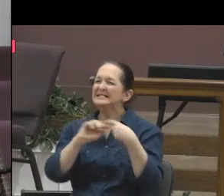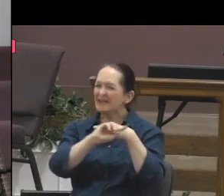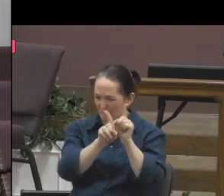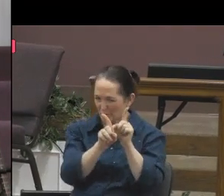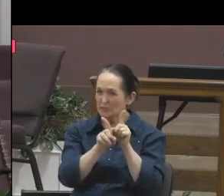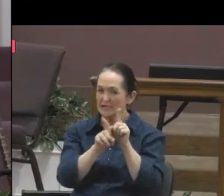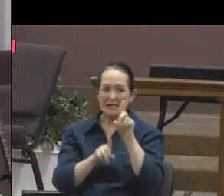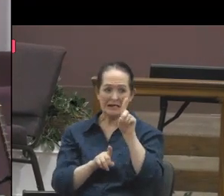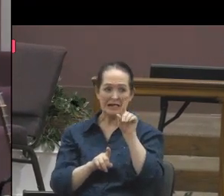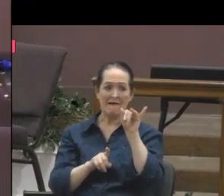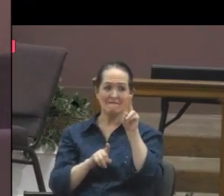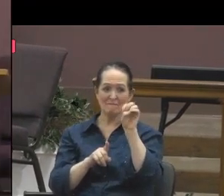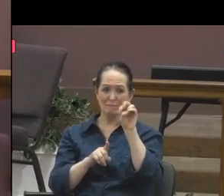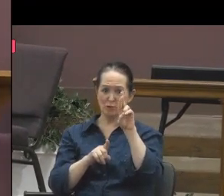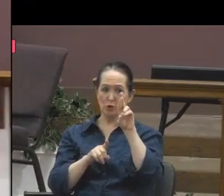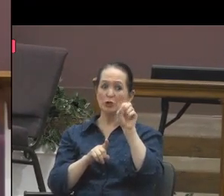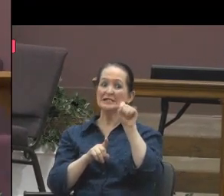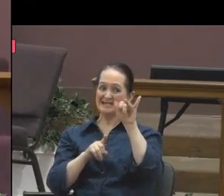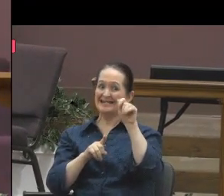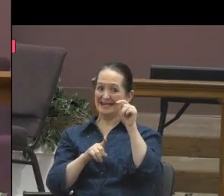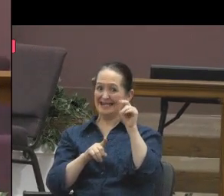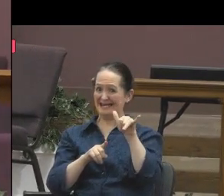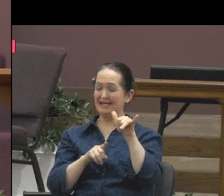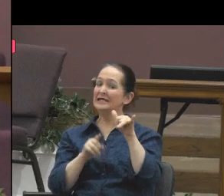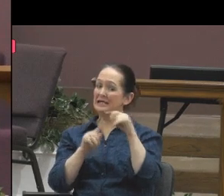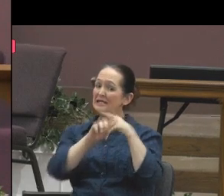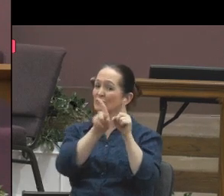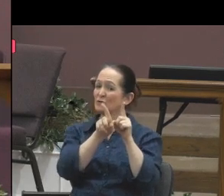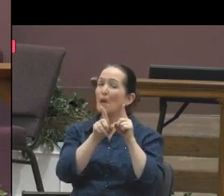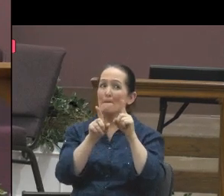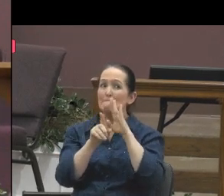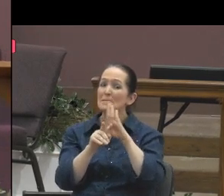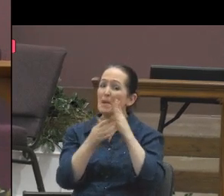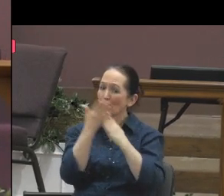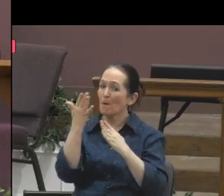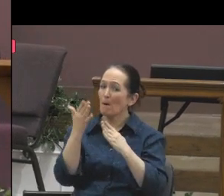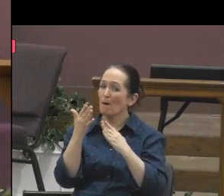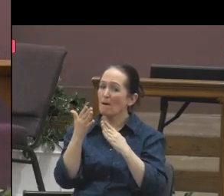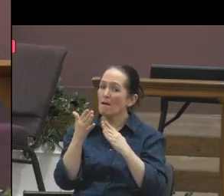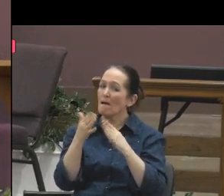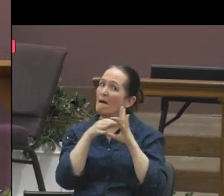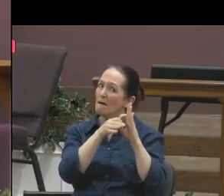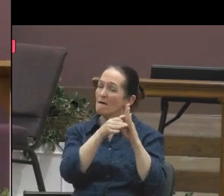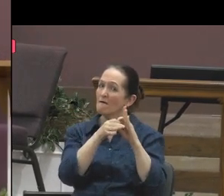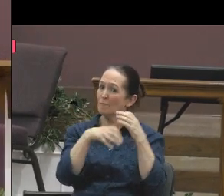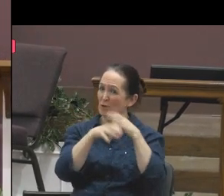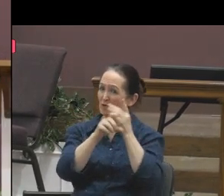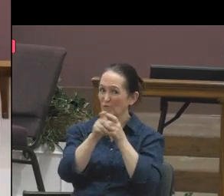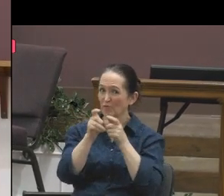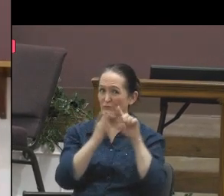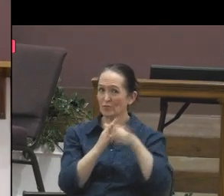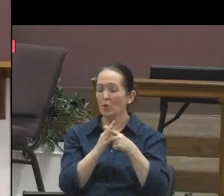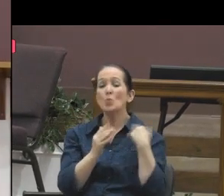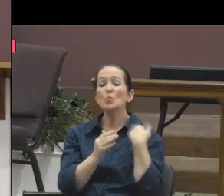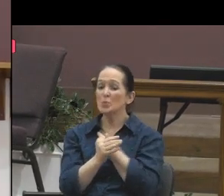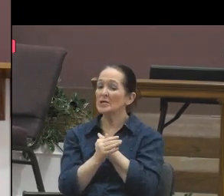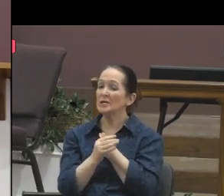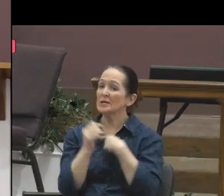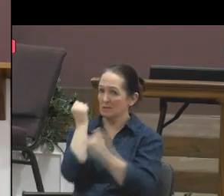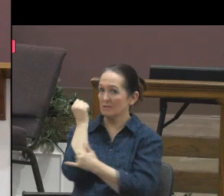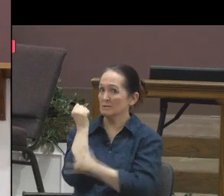Diversity has been a part of creation from the beginning. And we as a